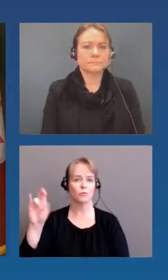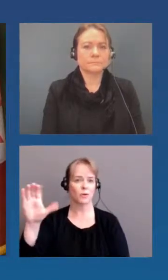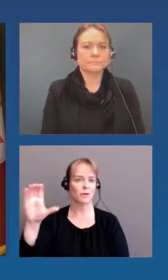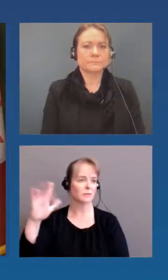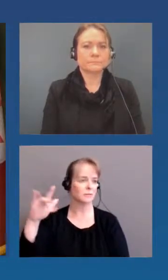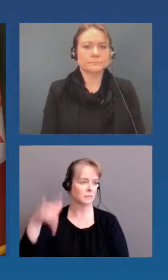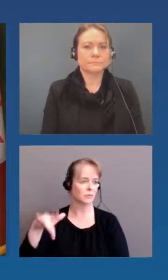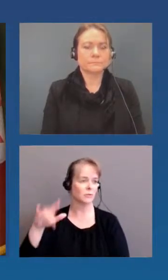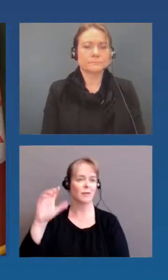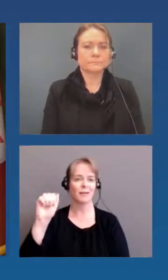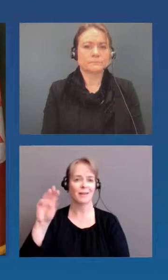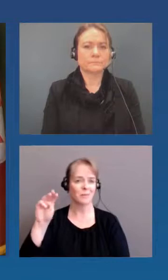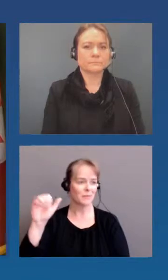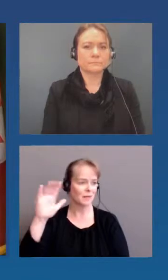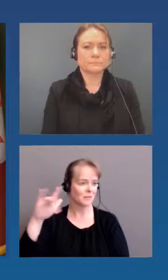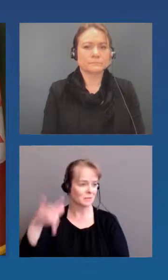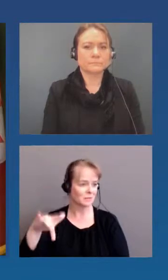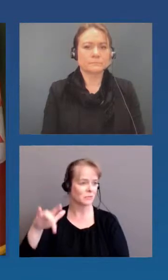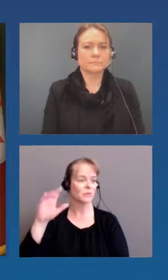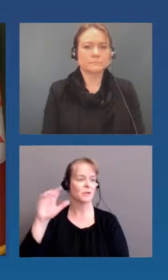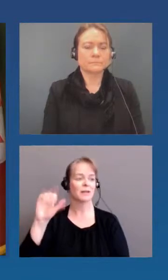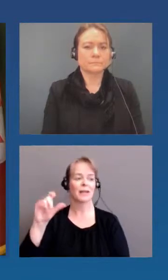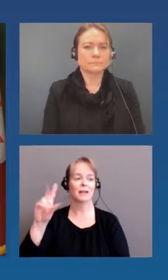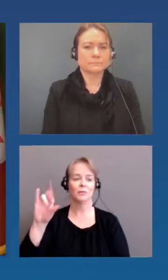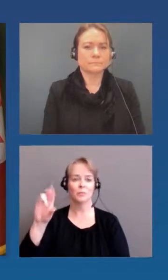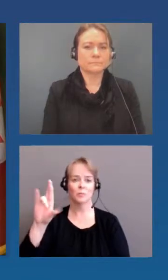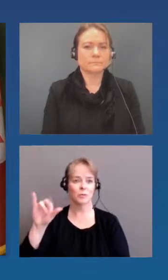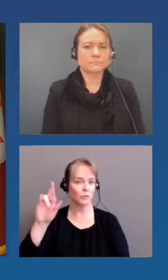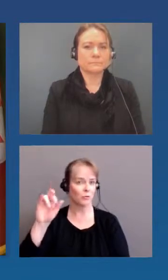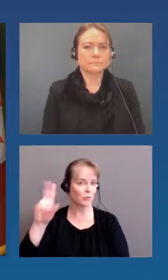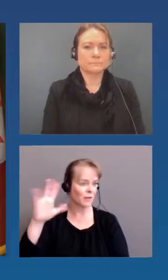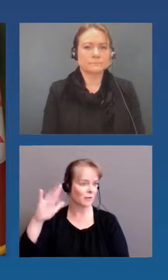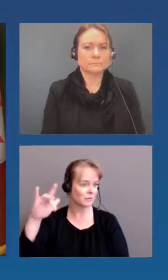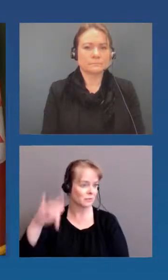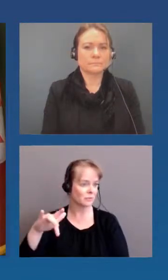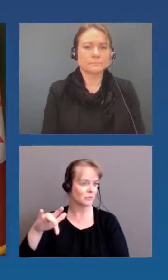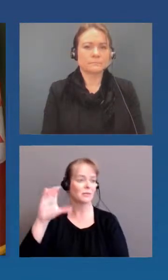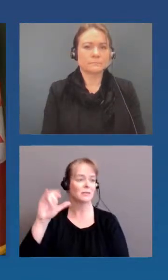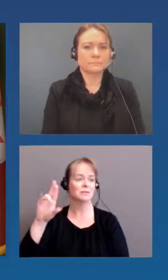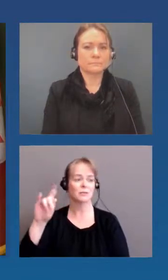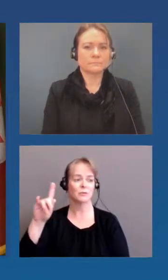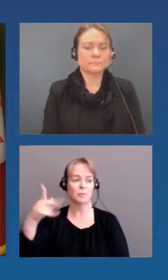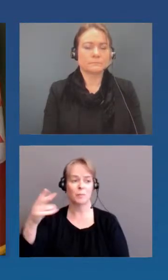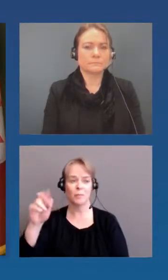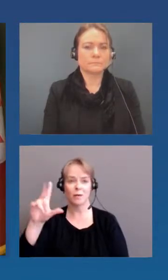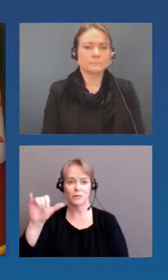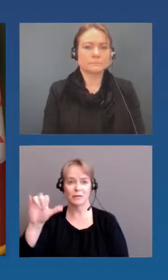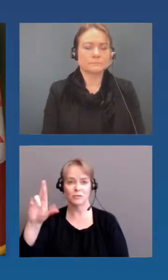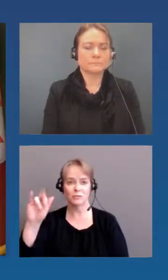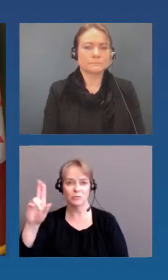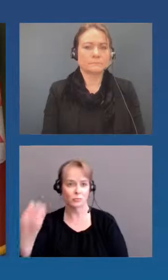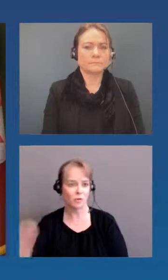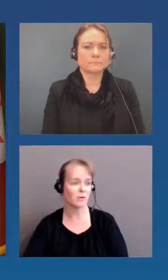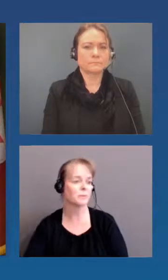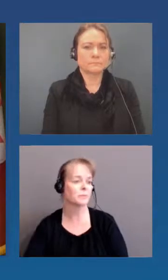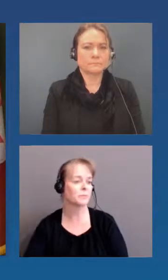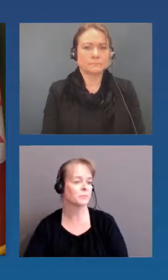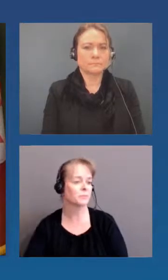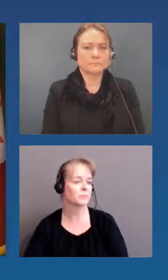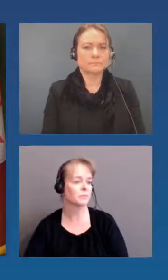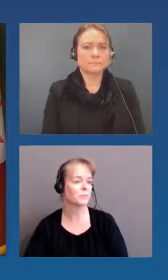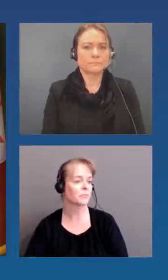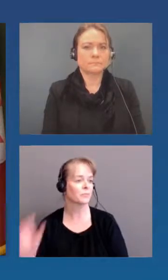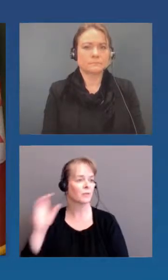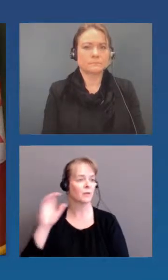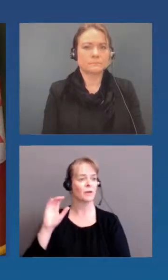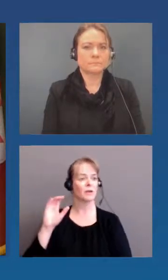Library, Greenboro Community Center, Ottawa City Hall, Overbrook Community Center, Pat Clark Community Center, Ron